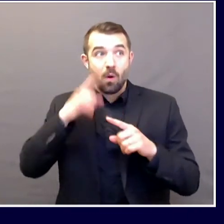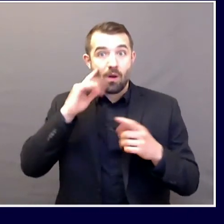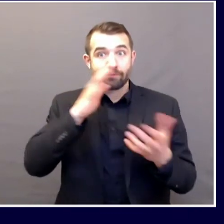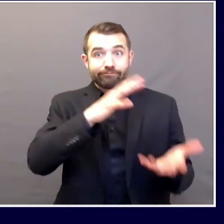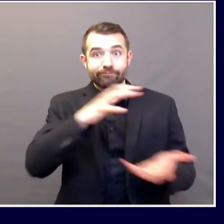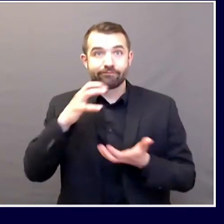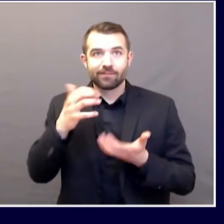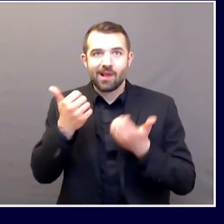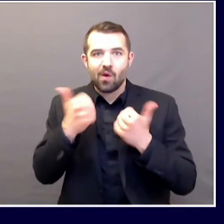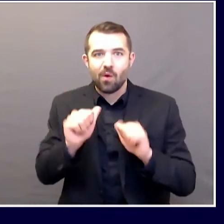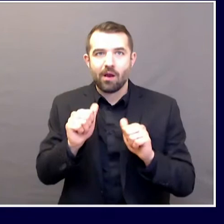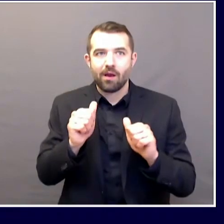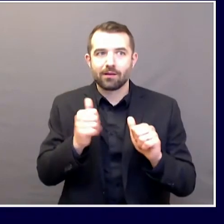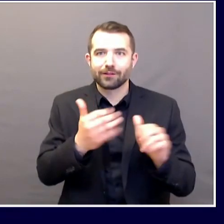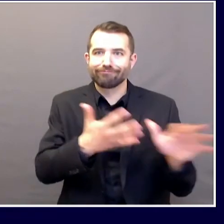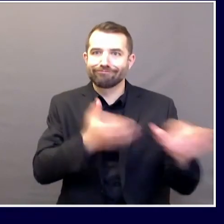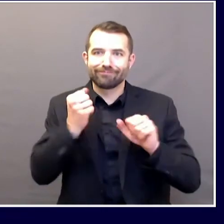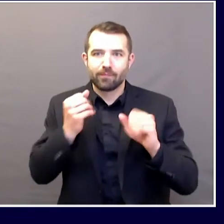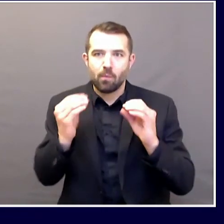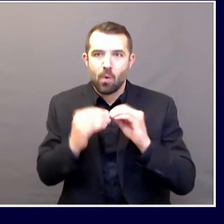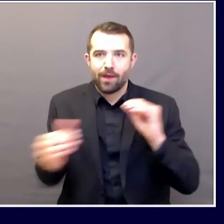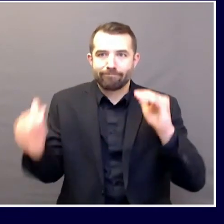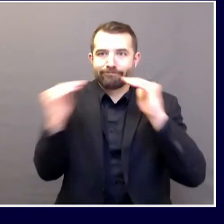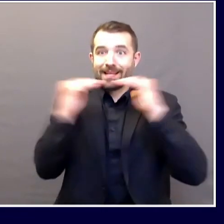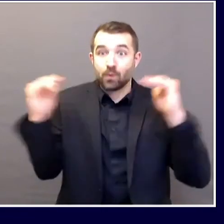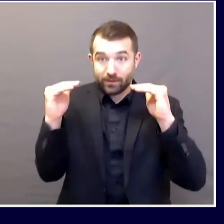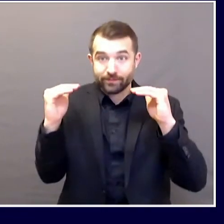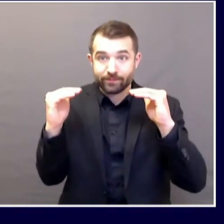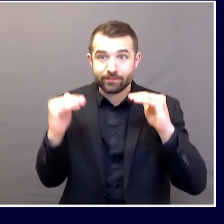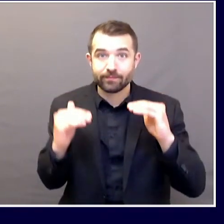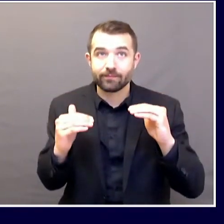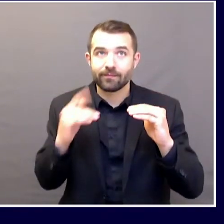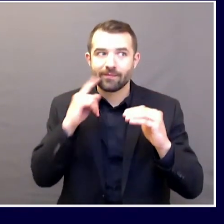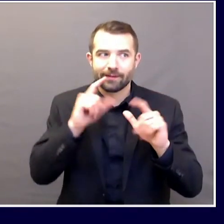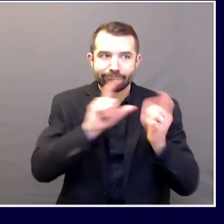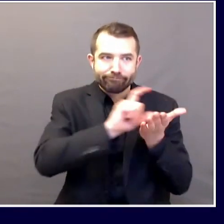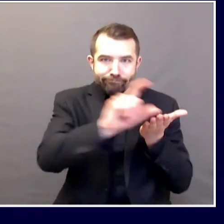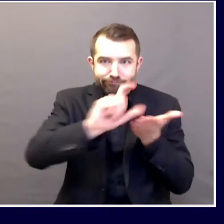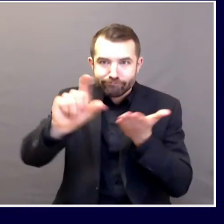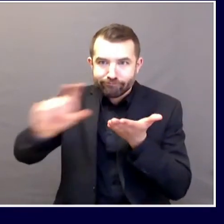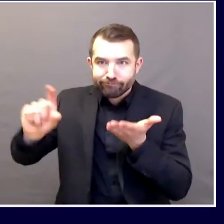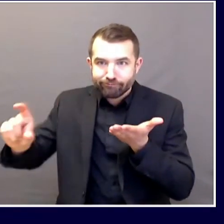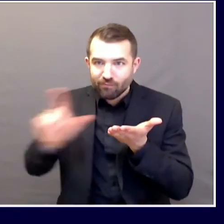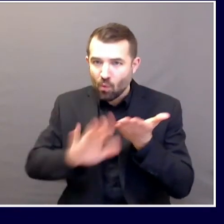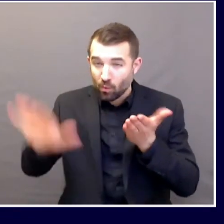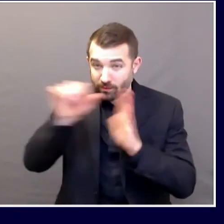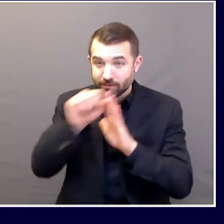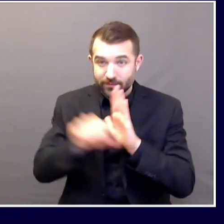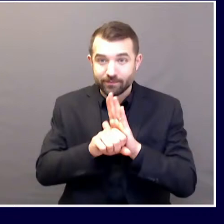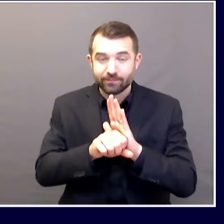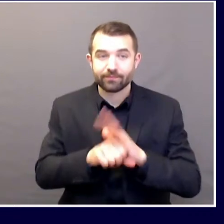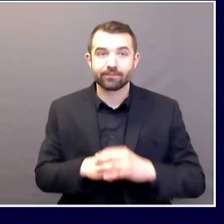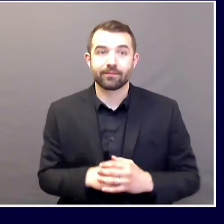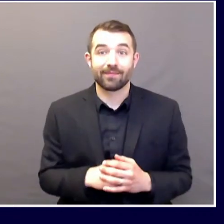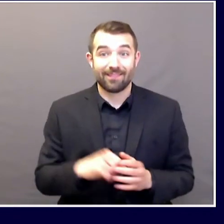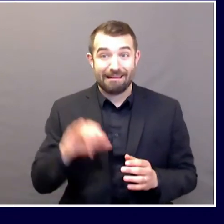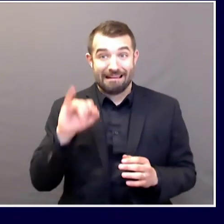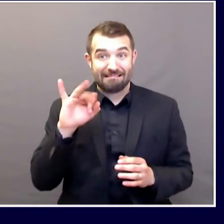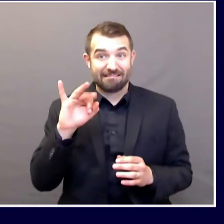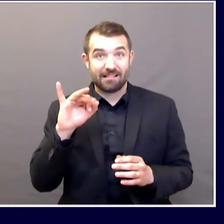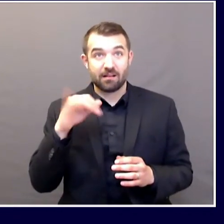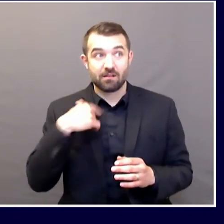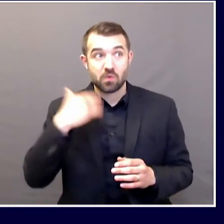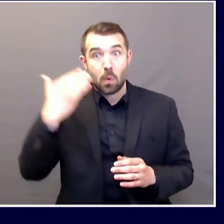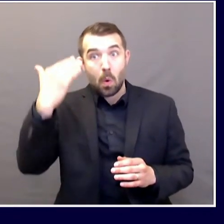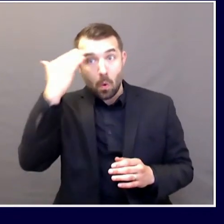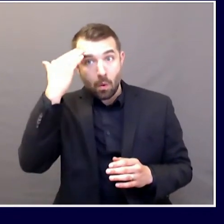state. And again, if we have more information on allocations that are going directly to pharmacies and FQHCs, we will make